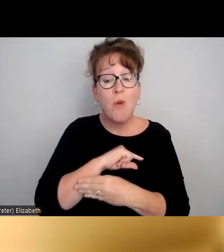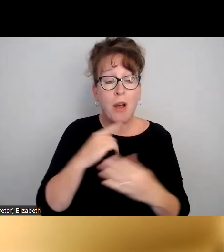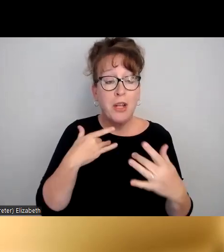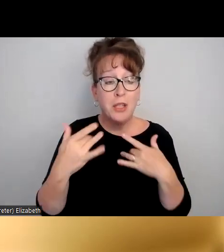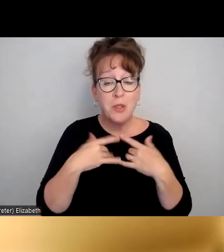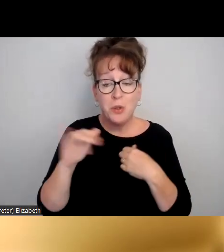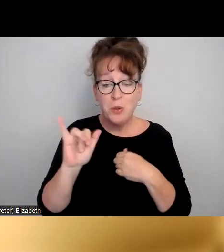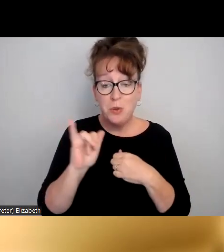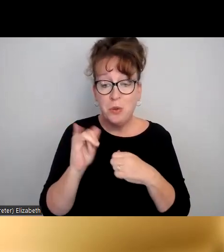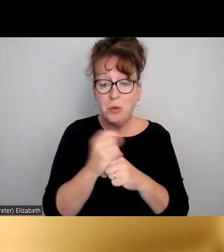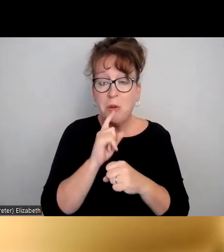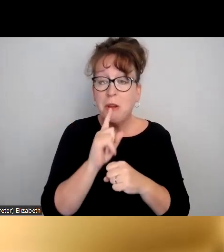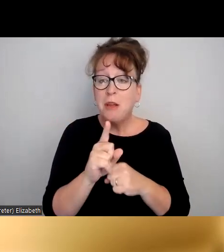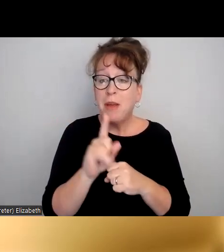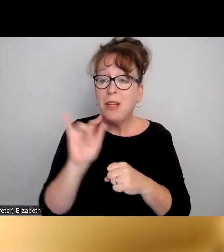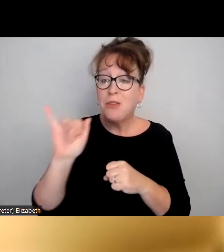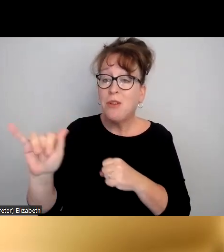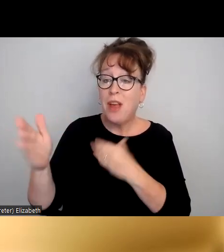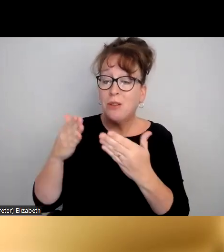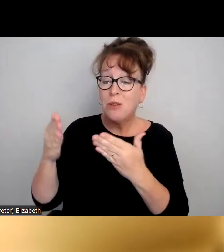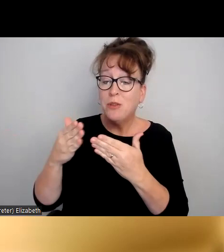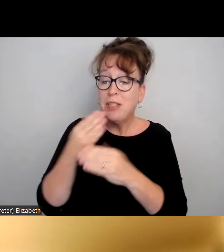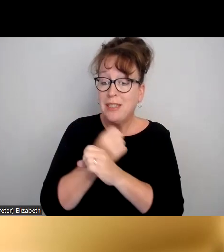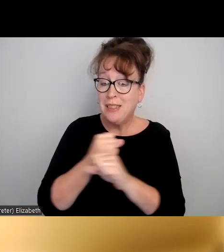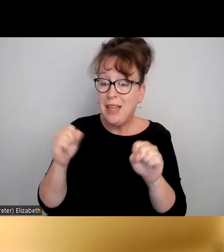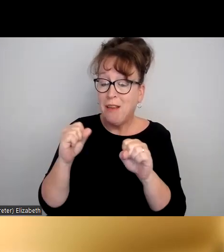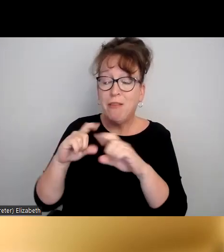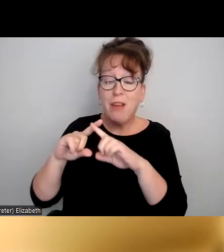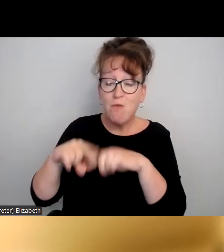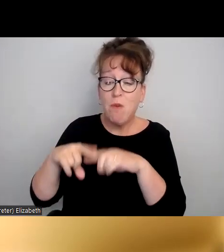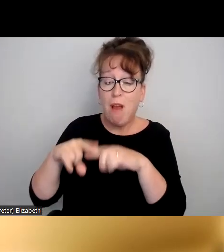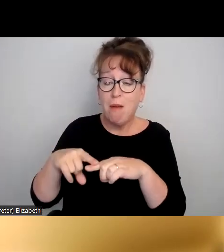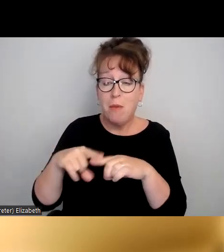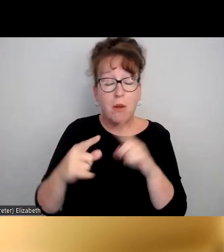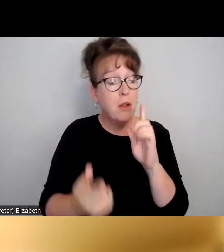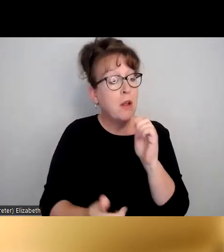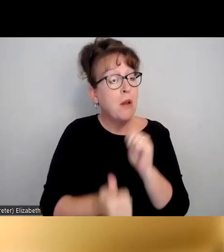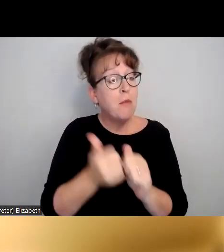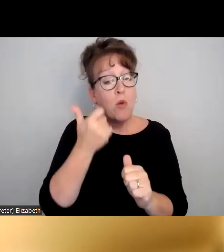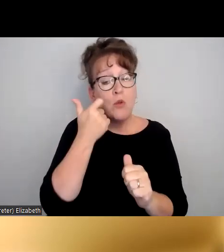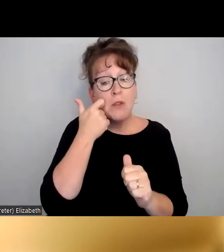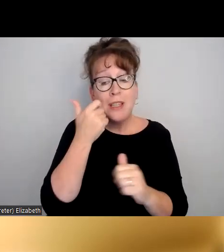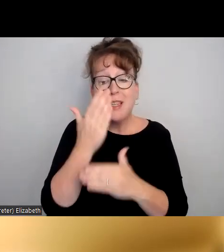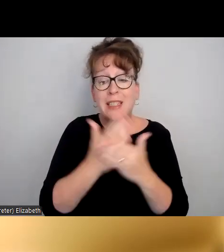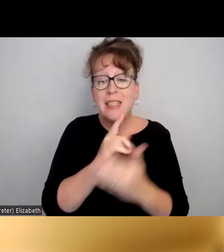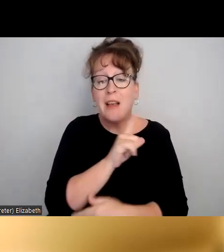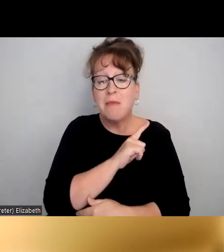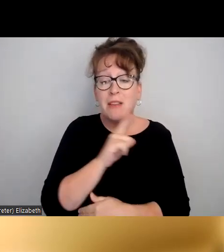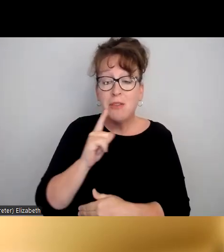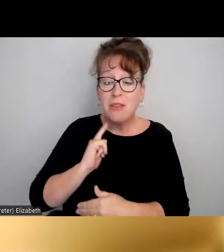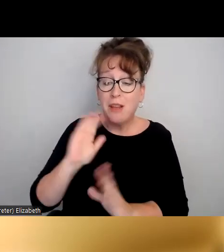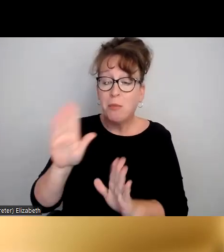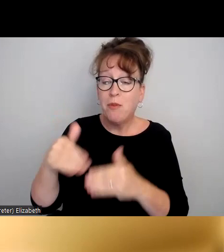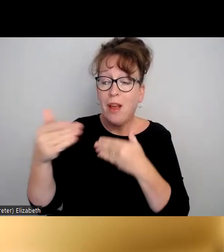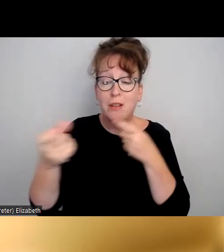it's secure and reliable. Most recently, some of the climate legislation gave us authority over 3 additional areas, and